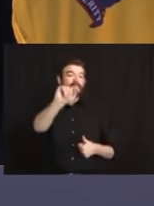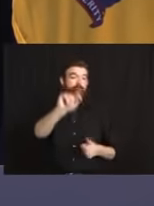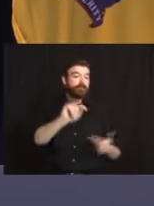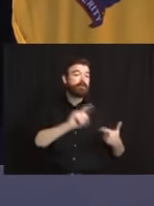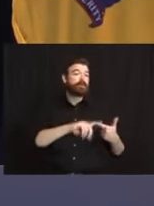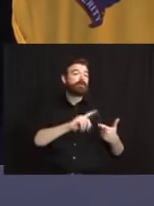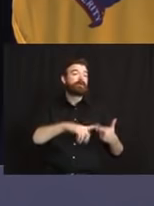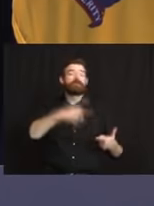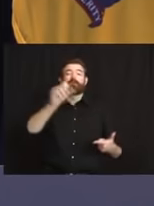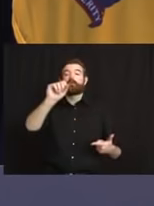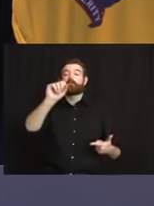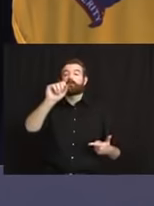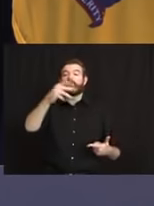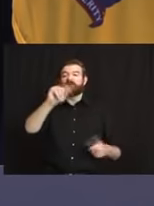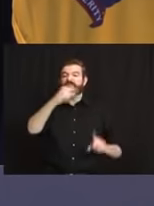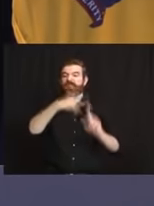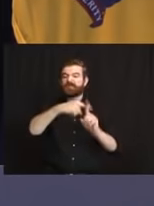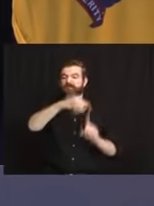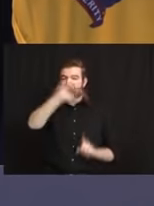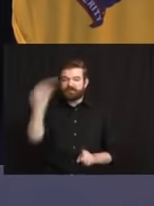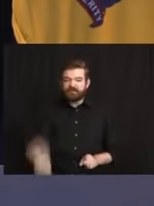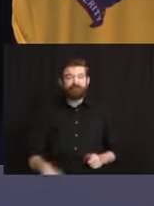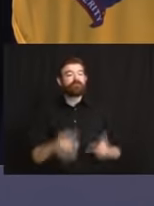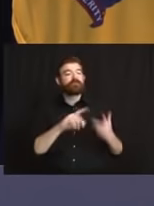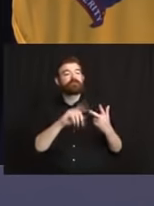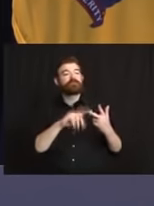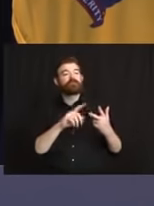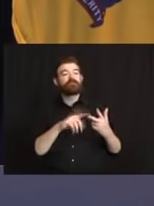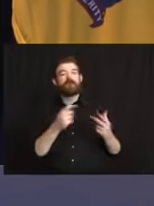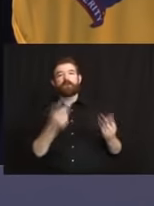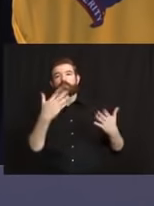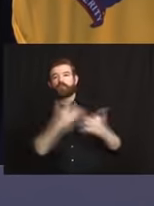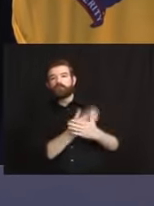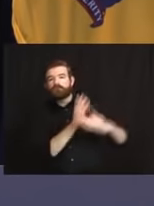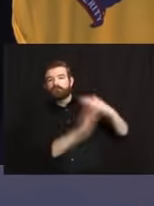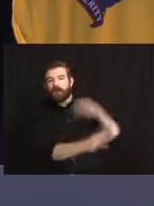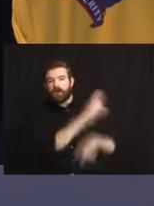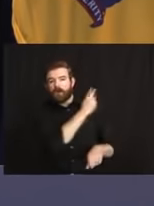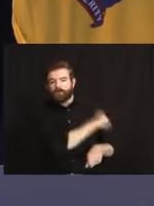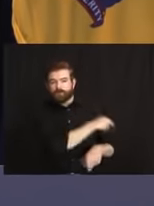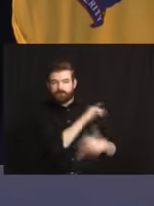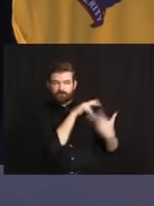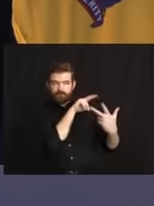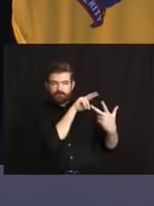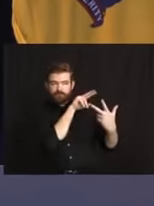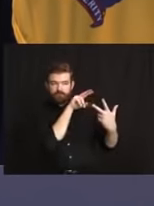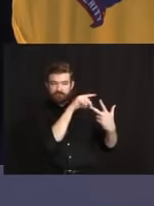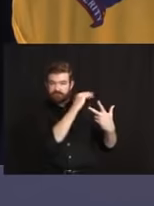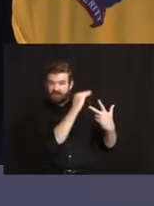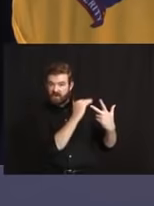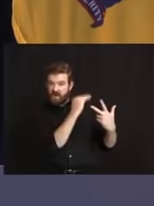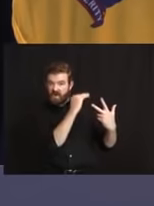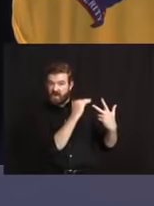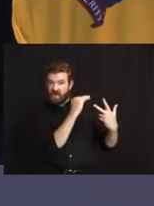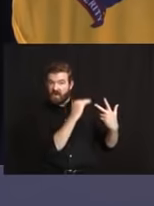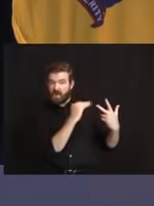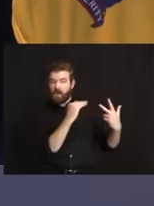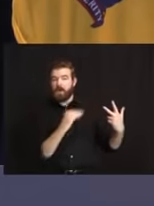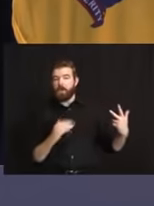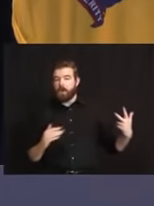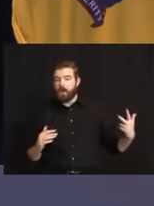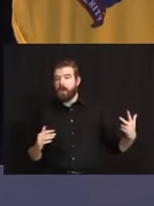positivity, new hospitalizations, if we keep a lid on those, and by the way, which does give us the side benefit